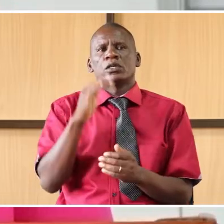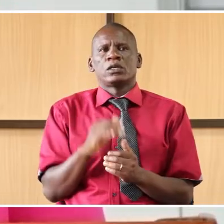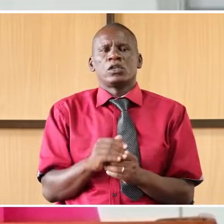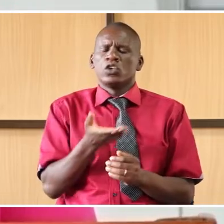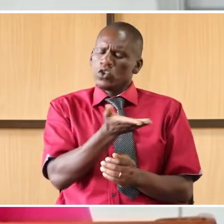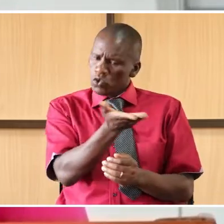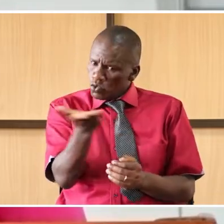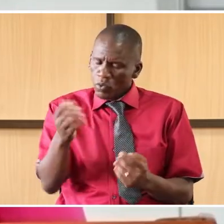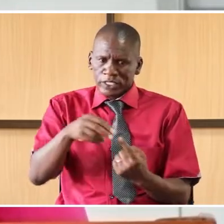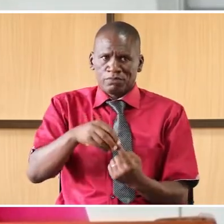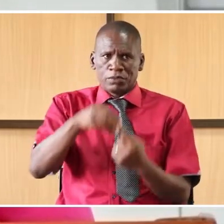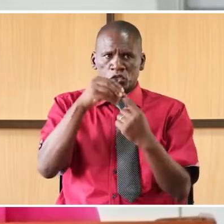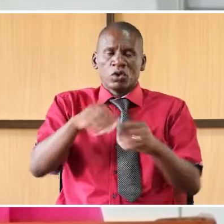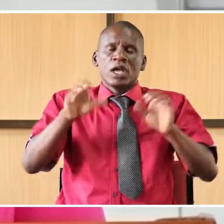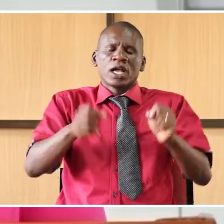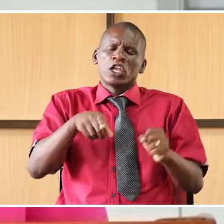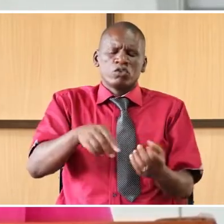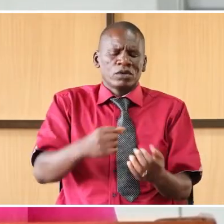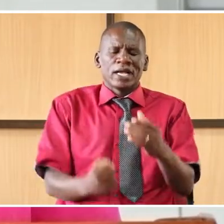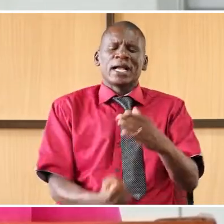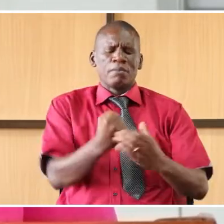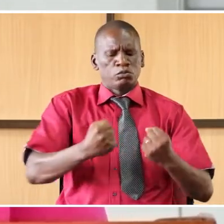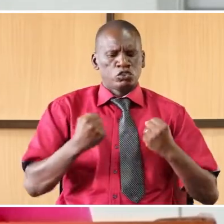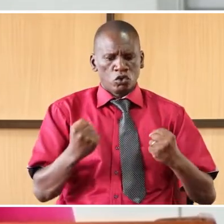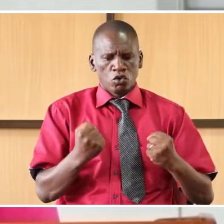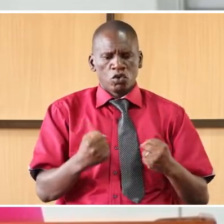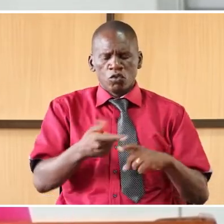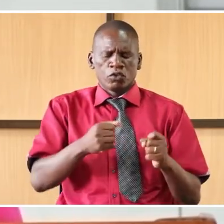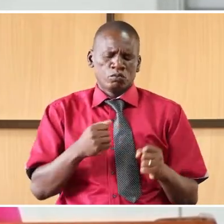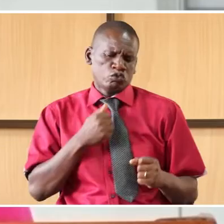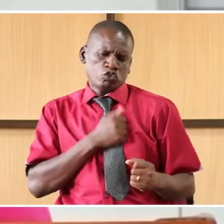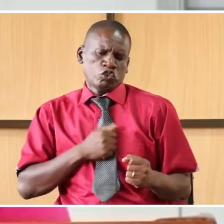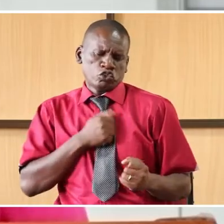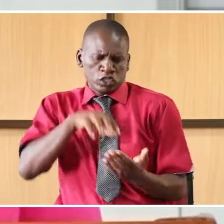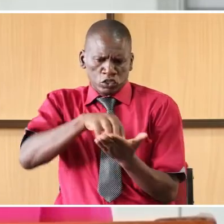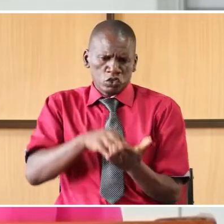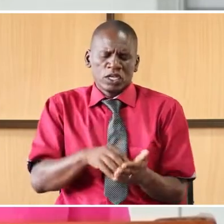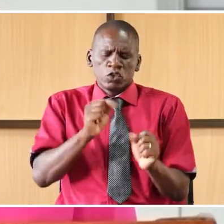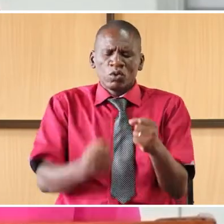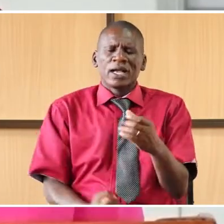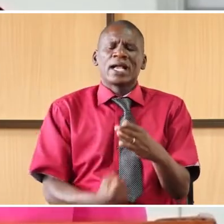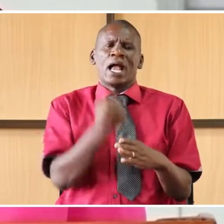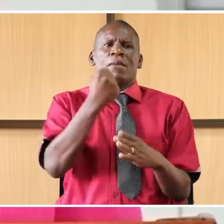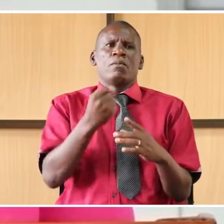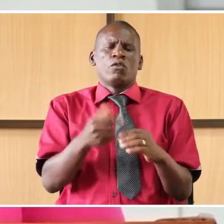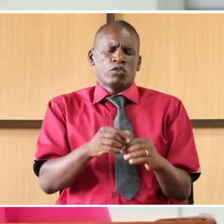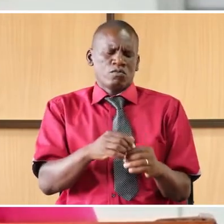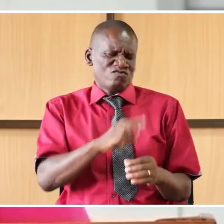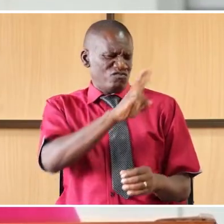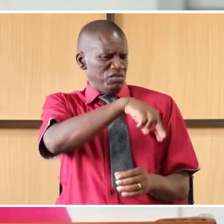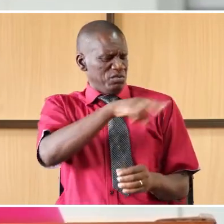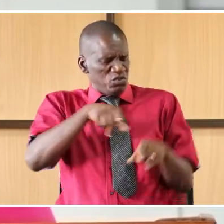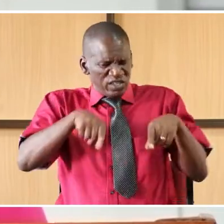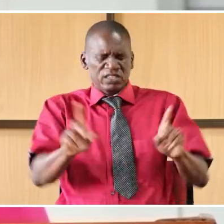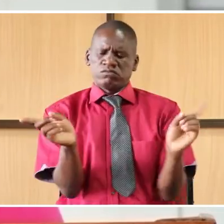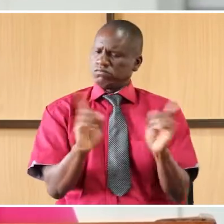ladies. You are very special. Can you arise from that pity party? Can you arise from looking down